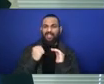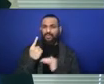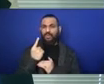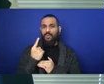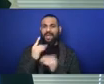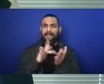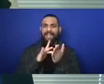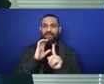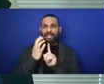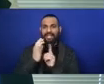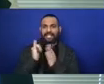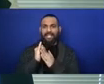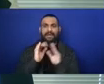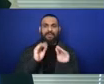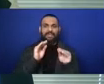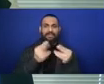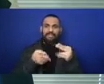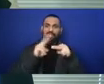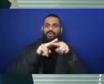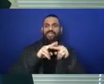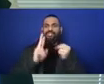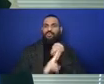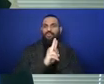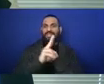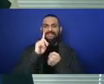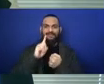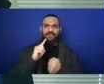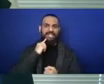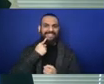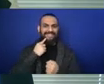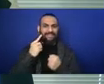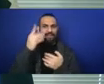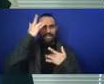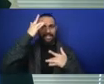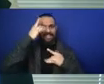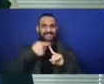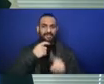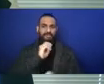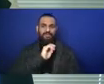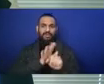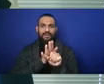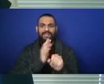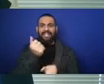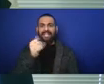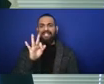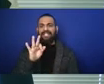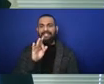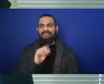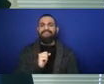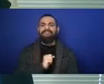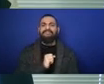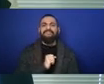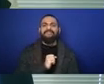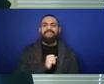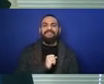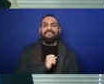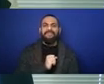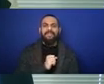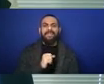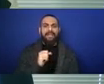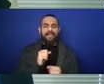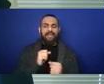them at increased risk for severe illness from the COVID-19 virus. In addition to these phases, a federal